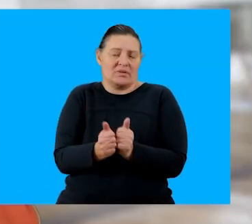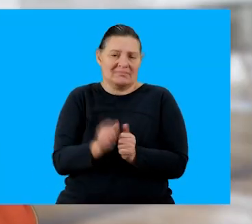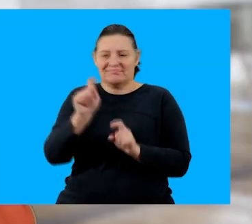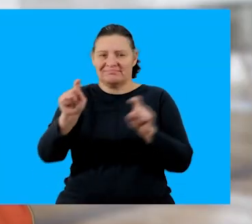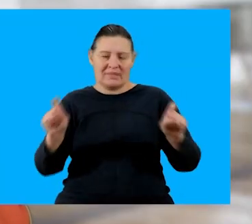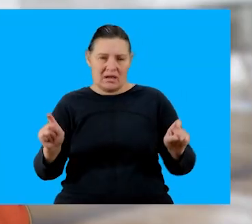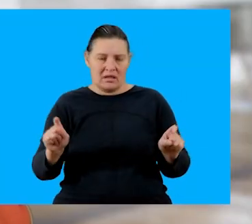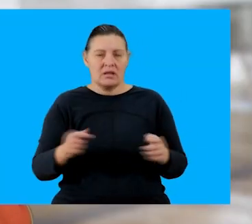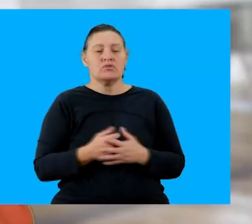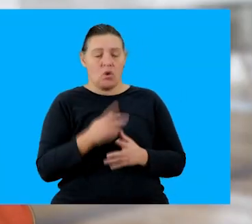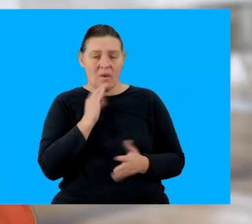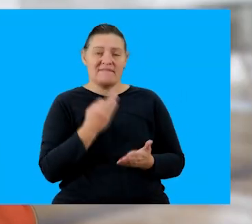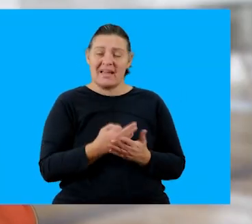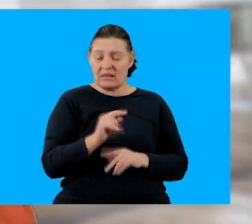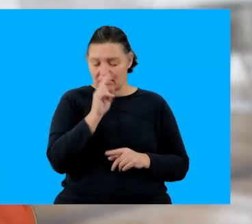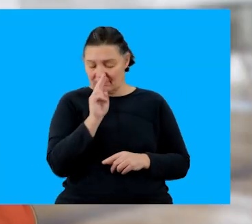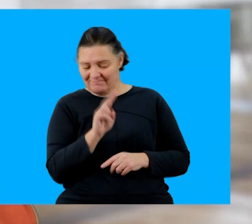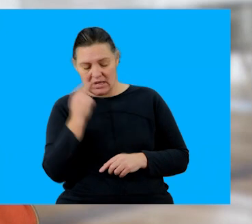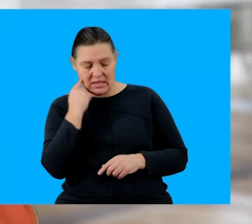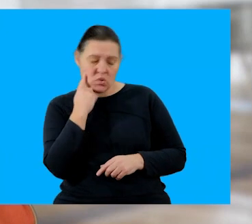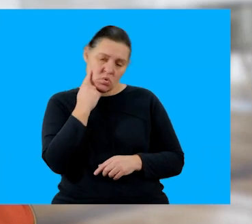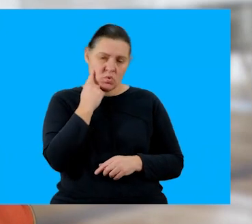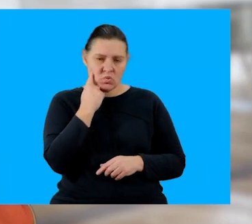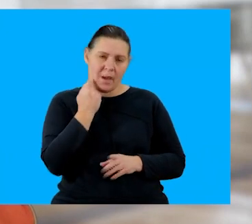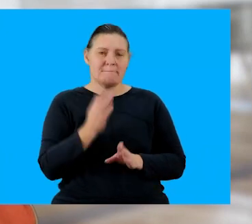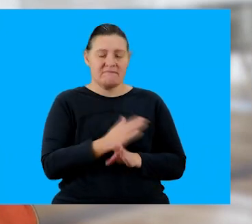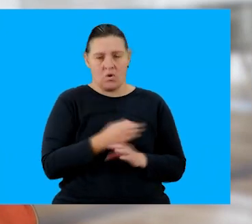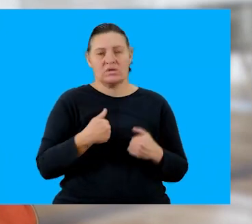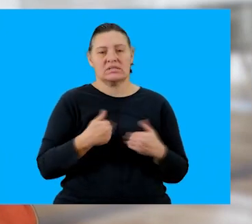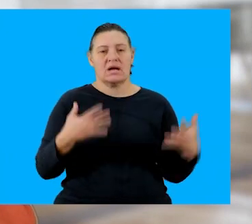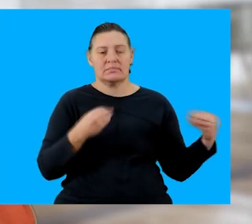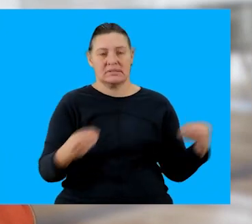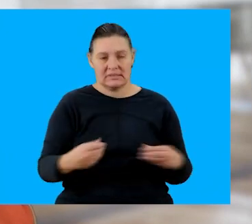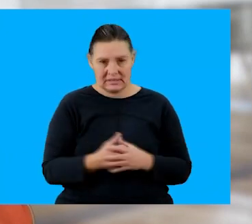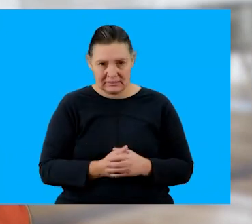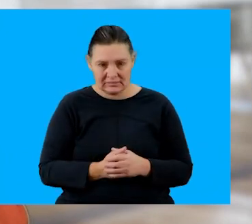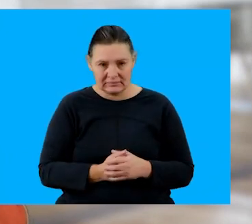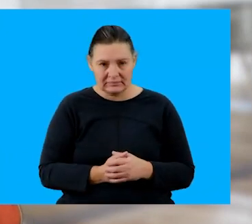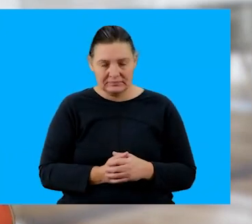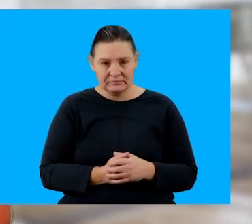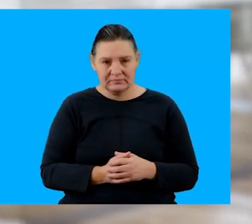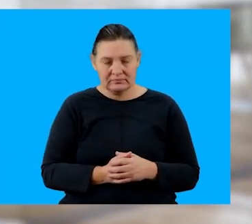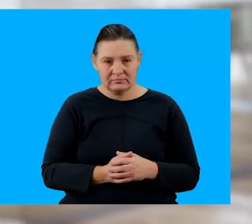cooperative? So those are the factors that Howard should consider before starting a